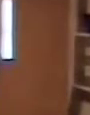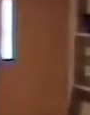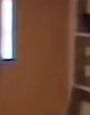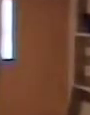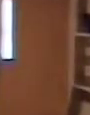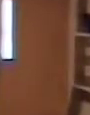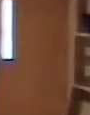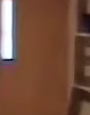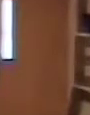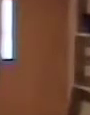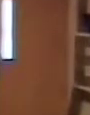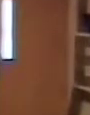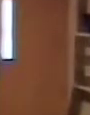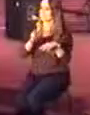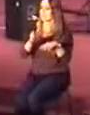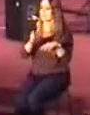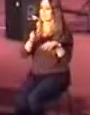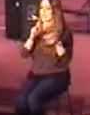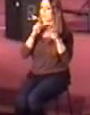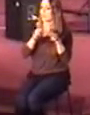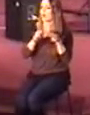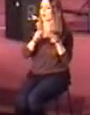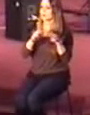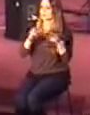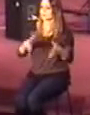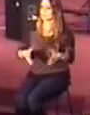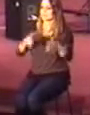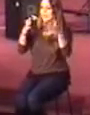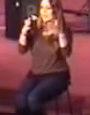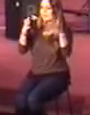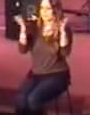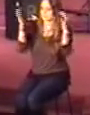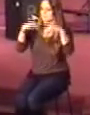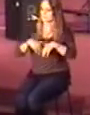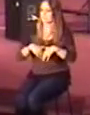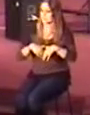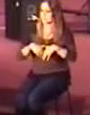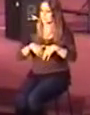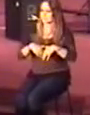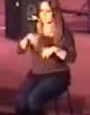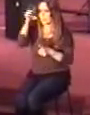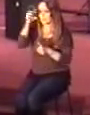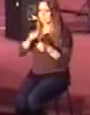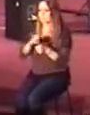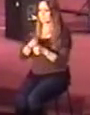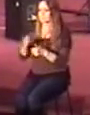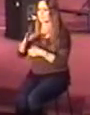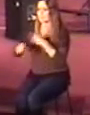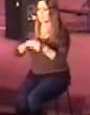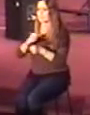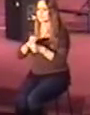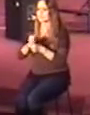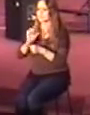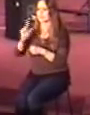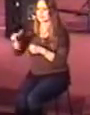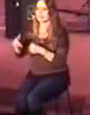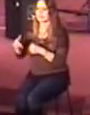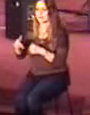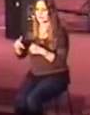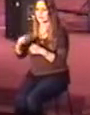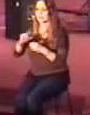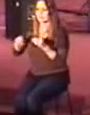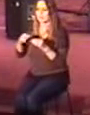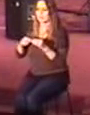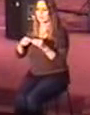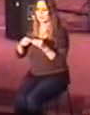watched, you know, as the towers fell. And I remember a few years later watching a movie about a couple, I think there are a couple police